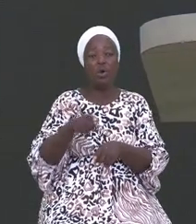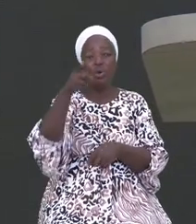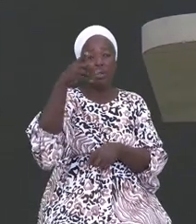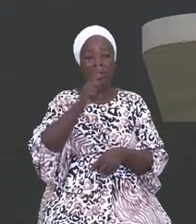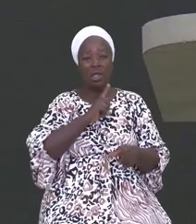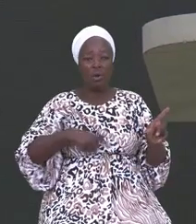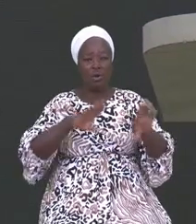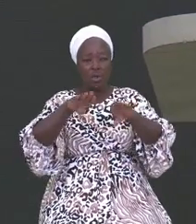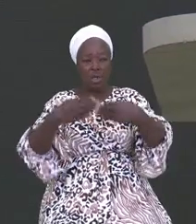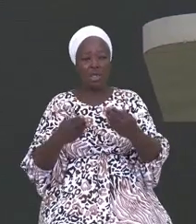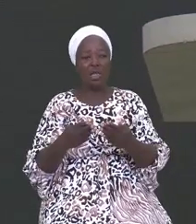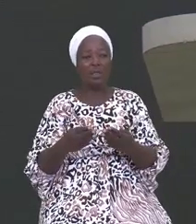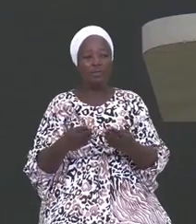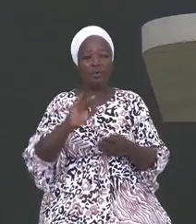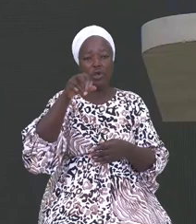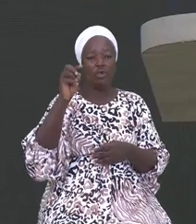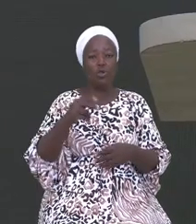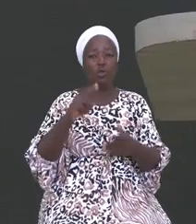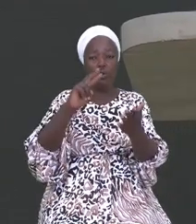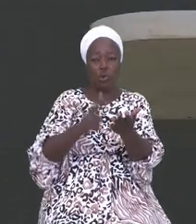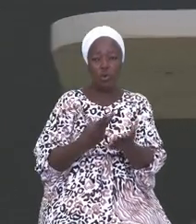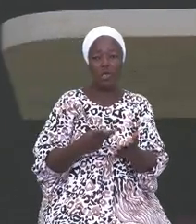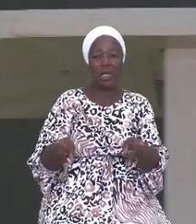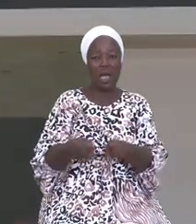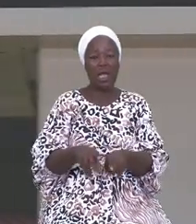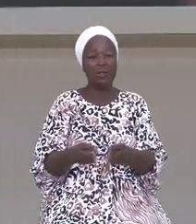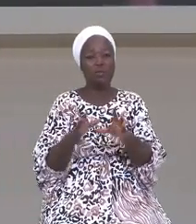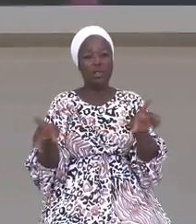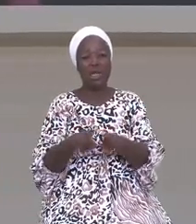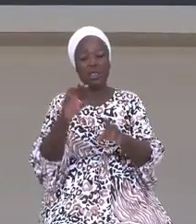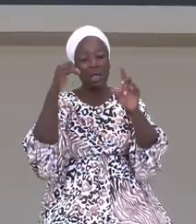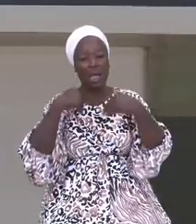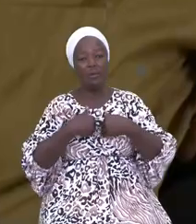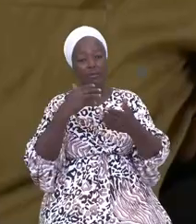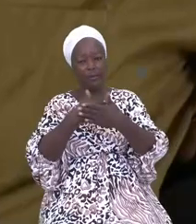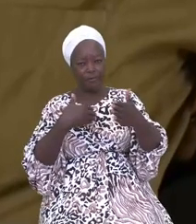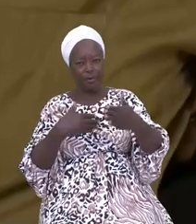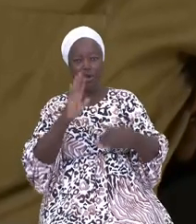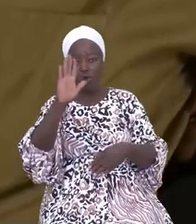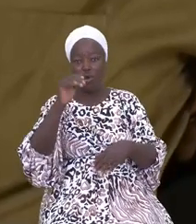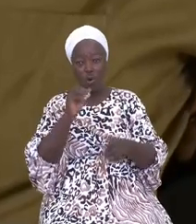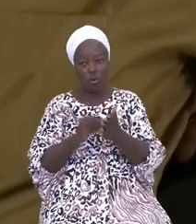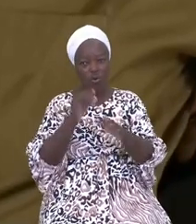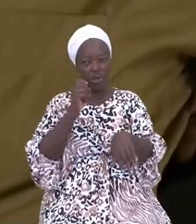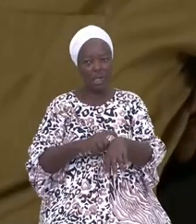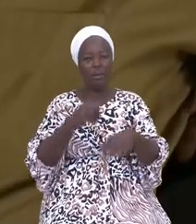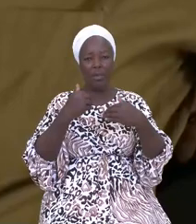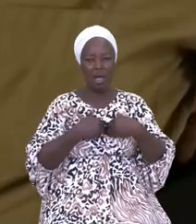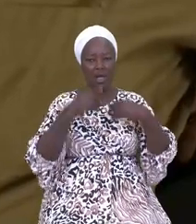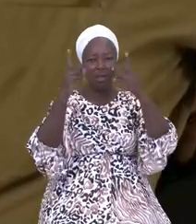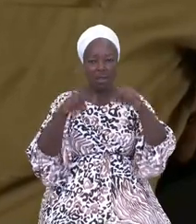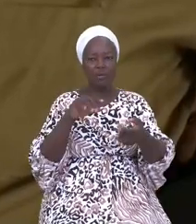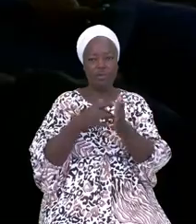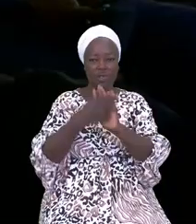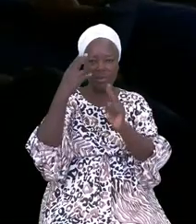twice as much as he had before. Your time has come. Amen. I said your